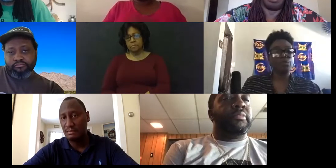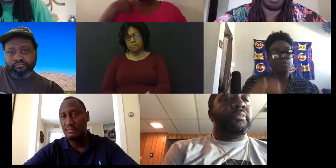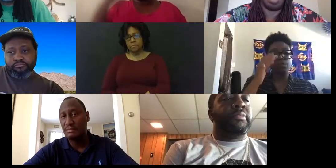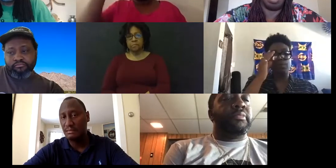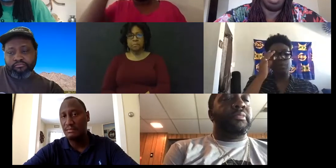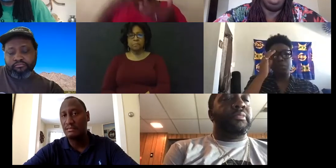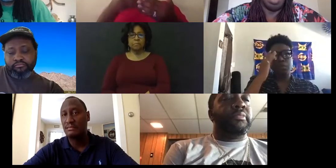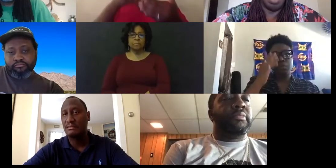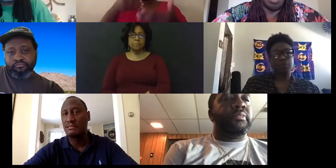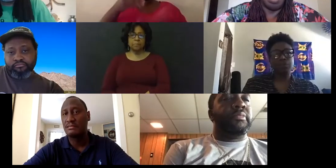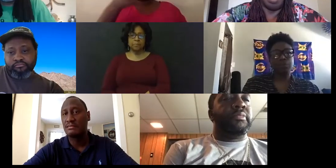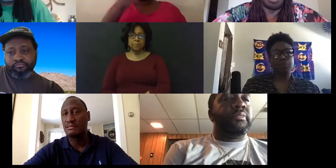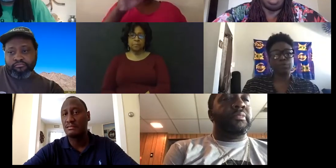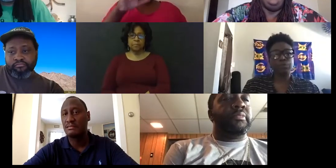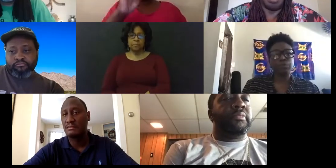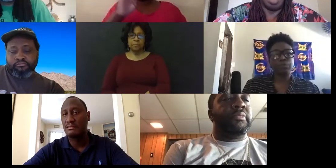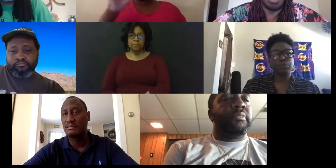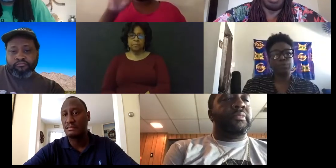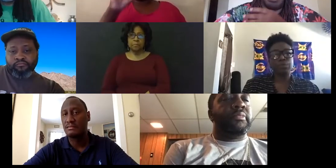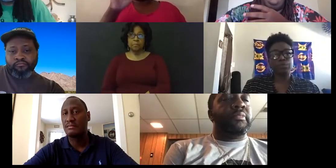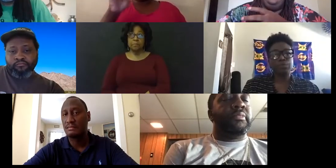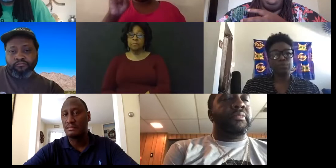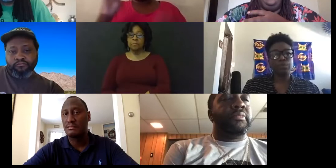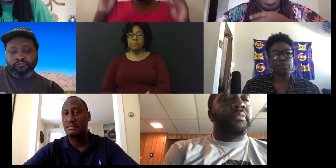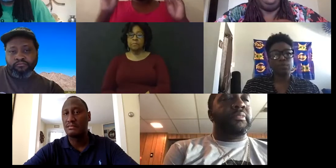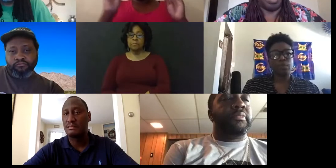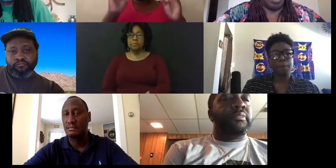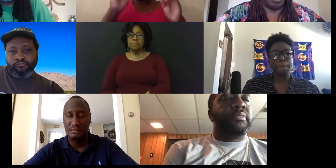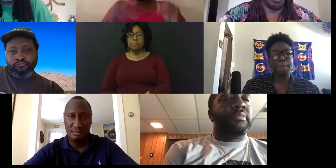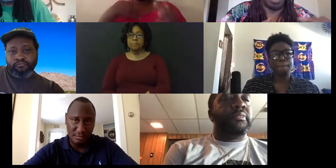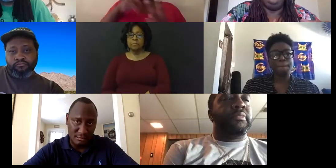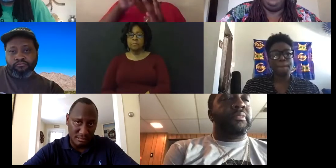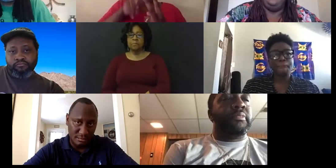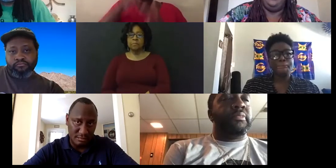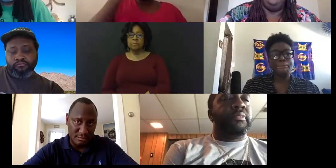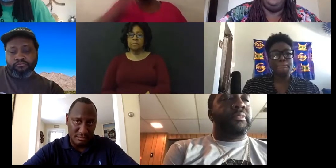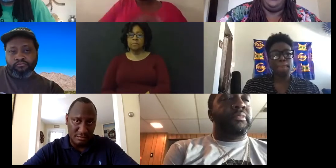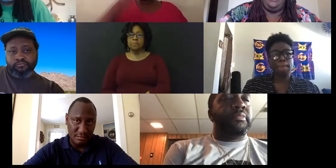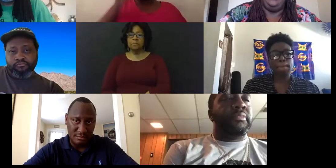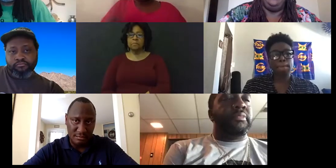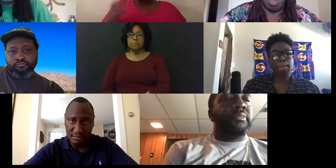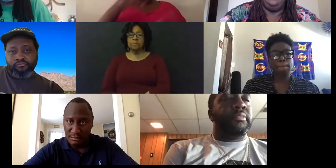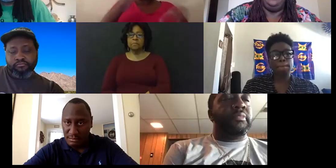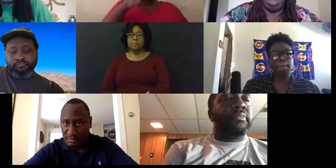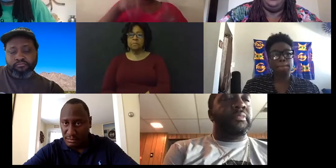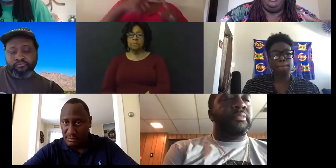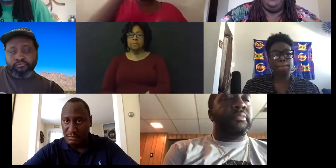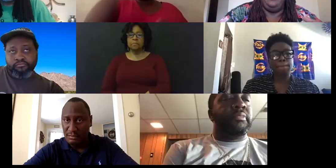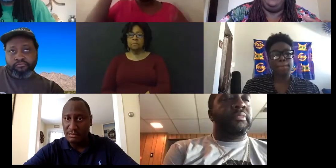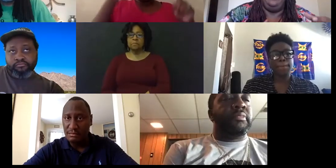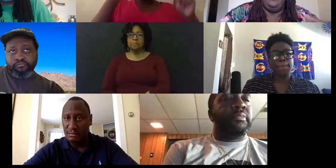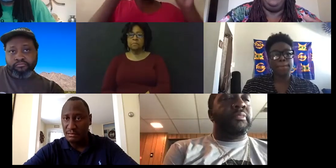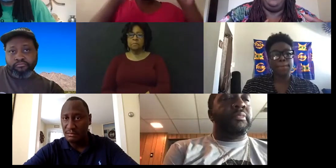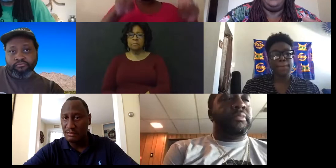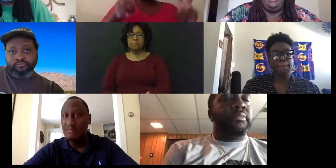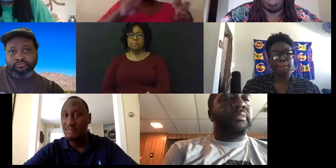George Floyd, there was kind of like this duality where you want to talk about Black issues and talk about